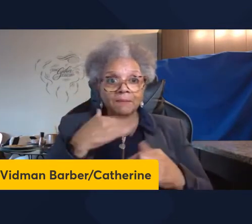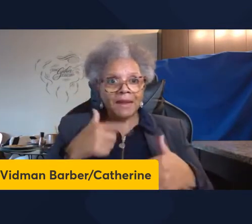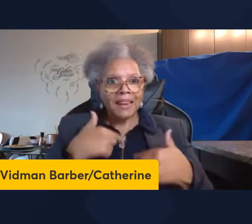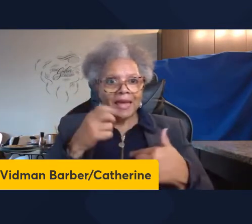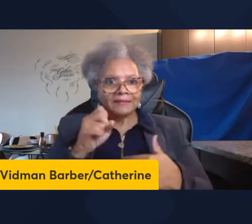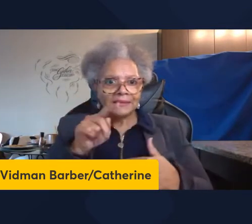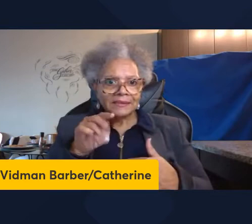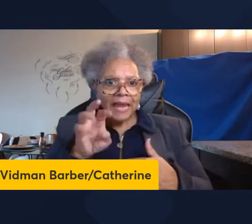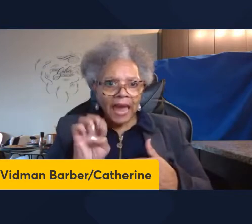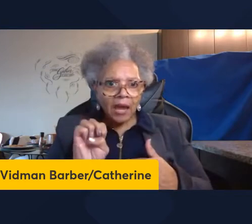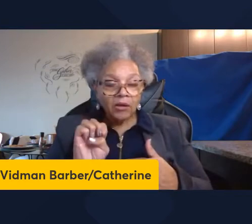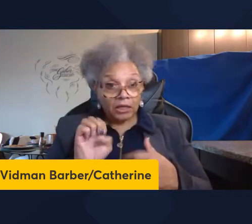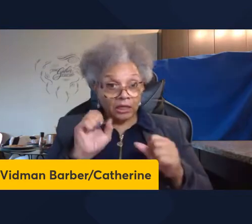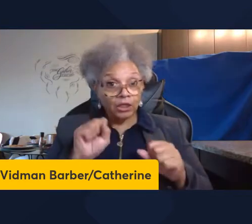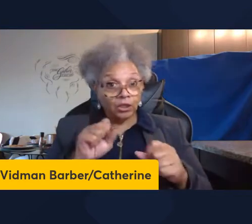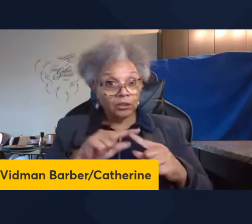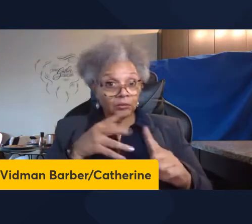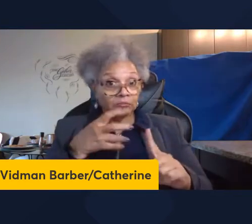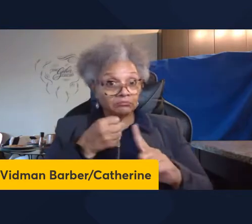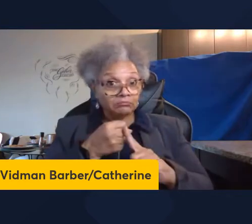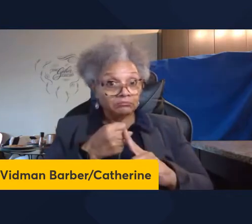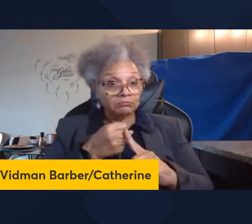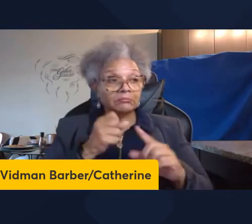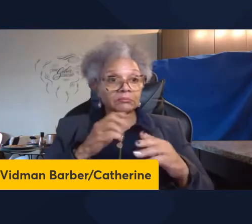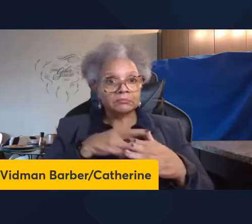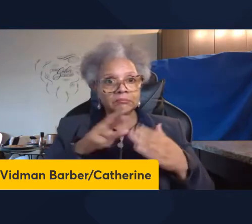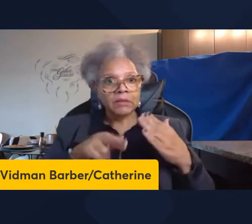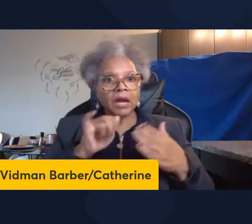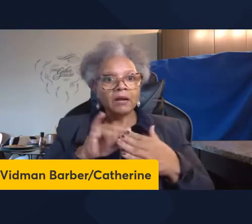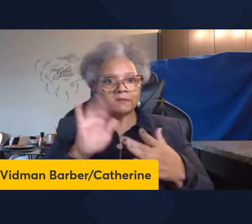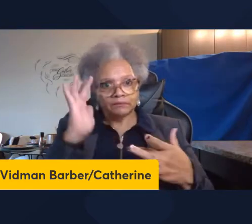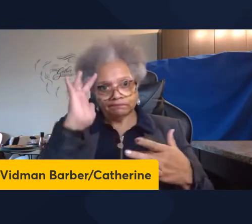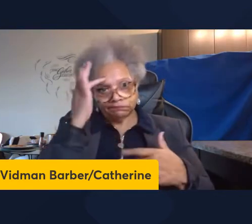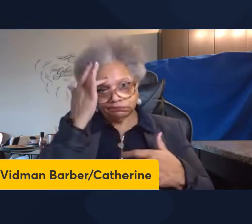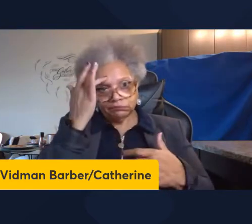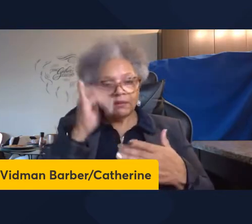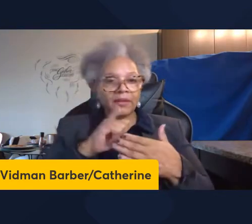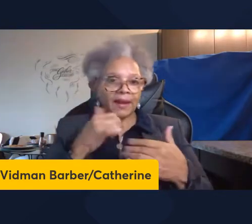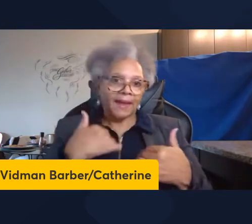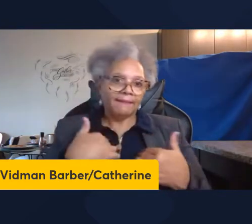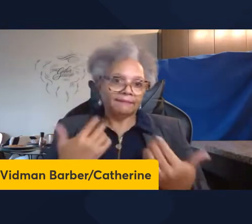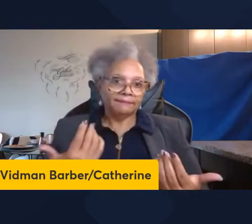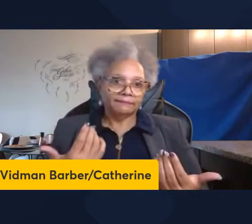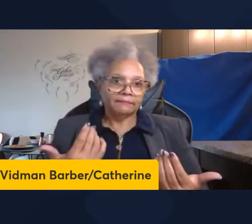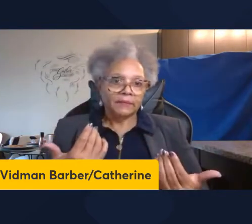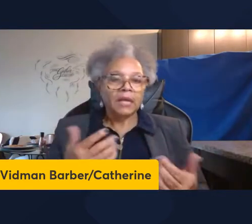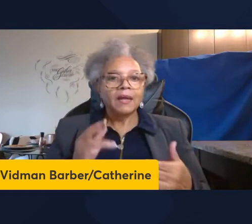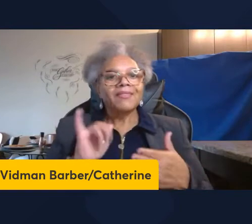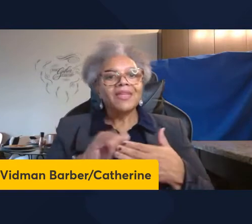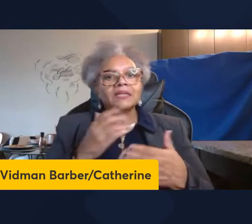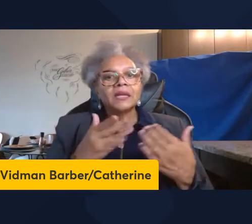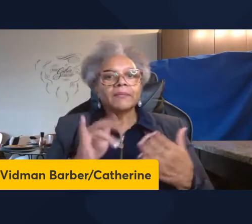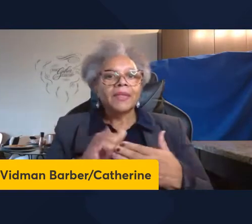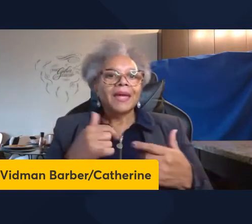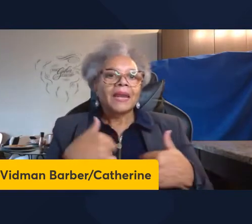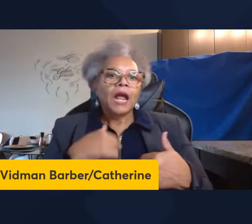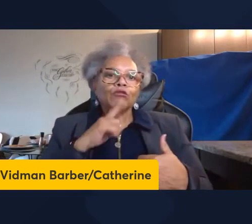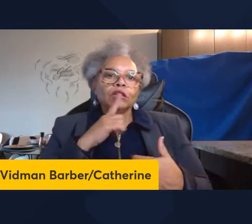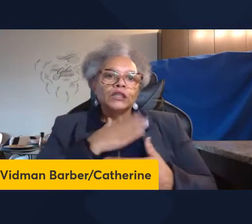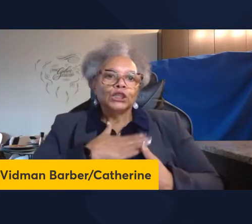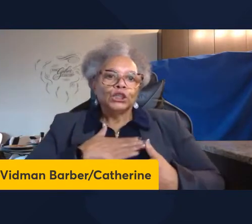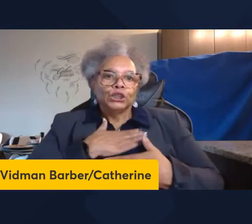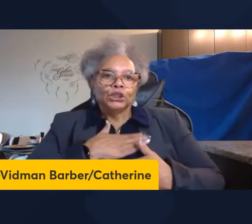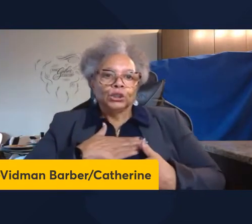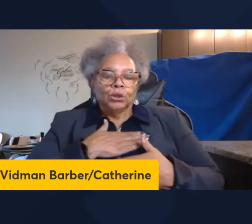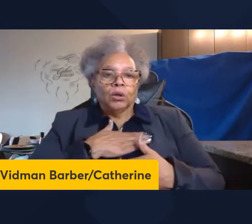could impact the outcomes of the disorder that I have. And so that is something that I've really enjoyed about the work